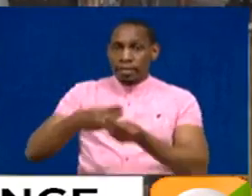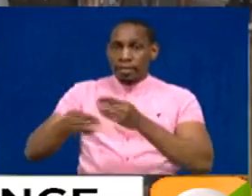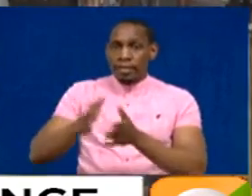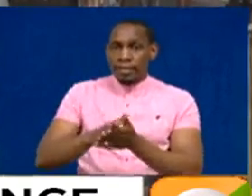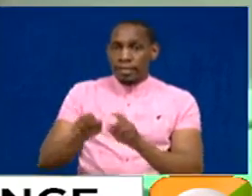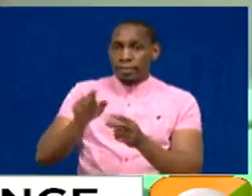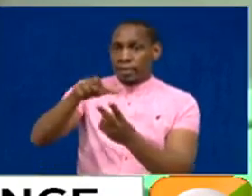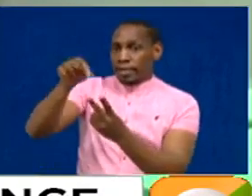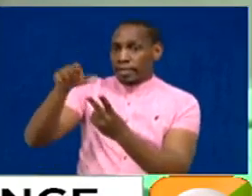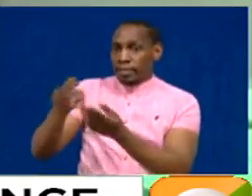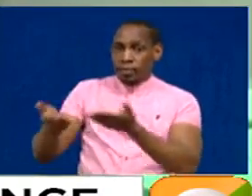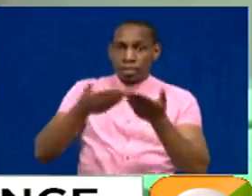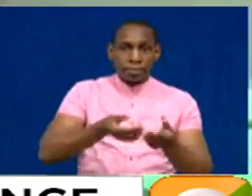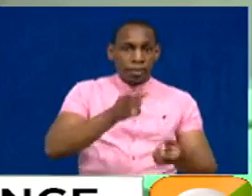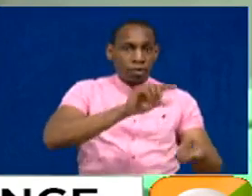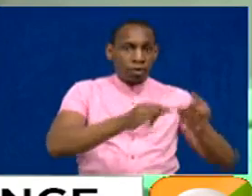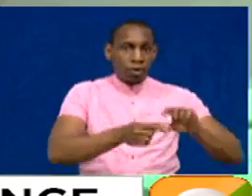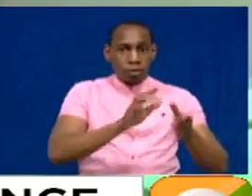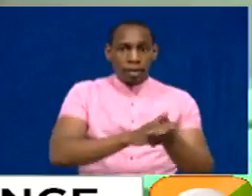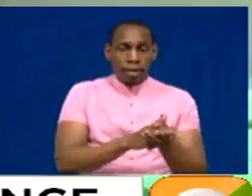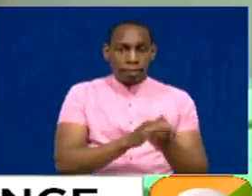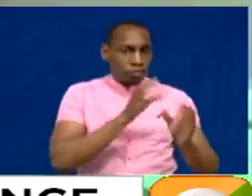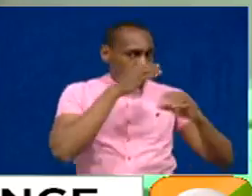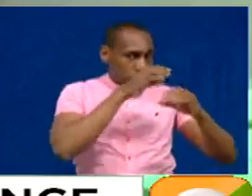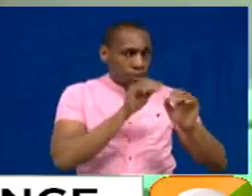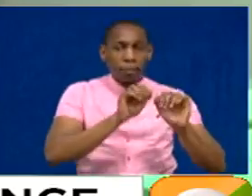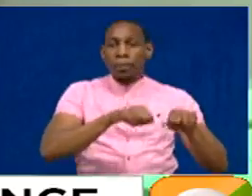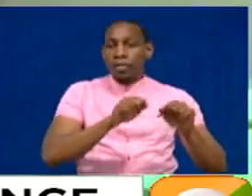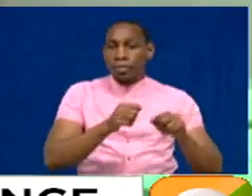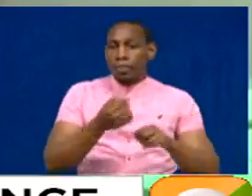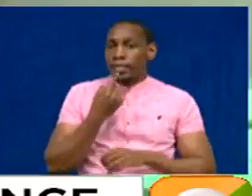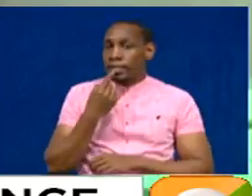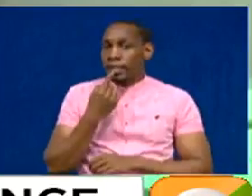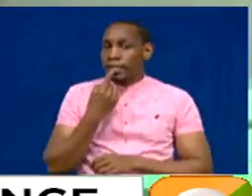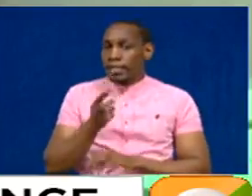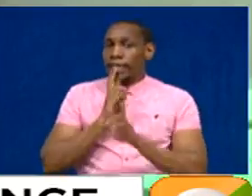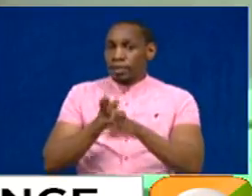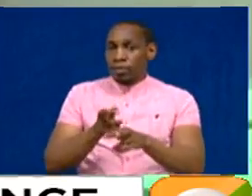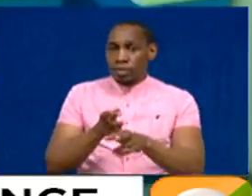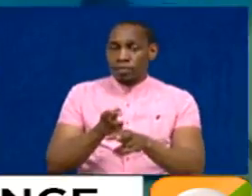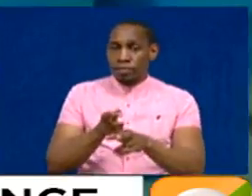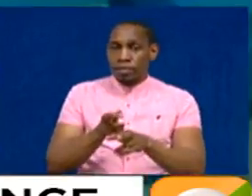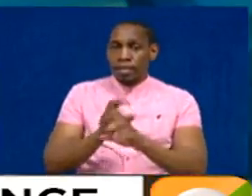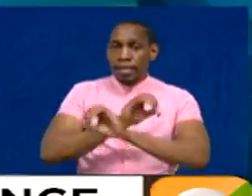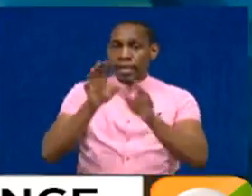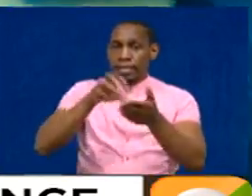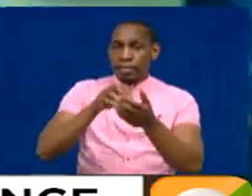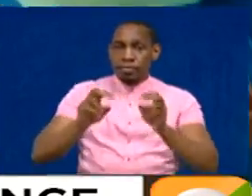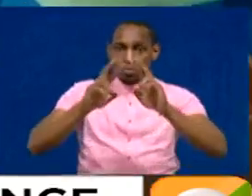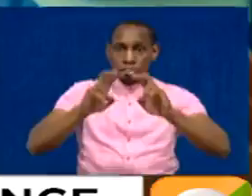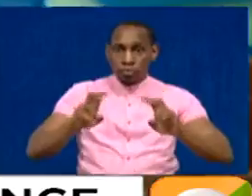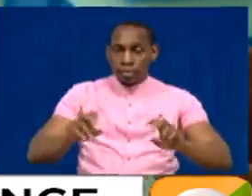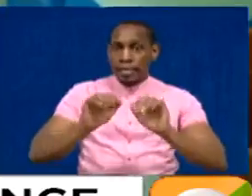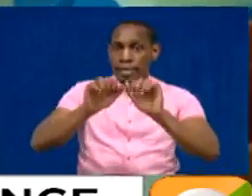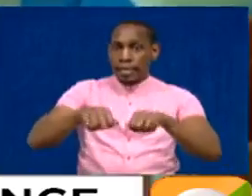and sample these ones, bring them to the lab, do the cultures, so that we can be able to tell at the end of the day we have a complete picture. Investigations